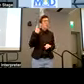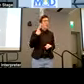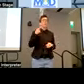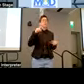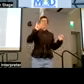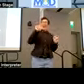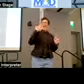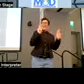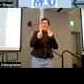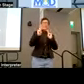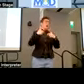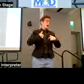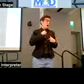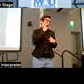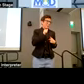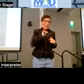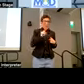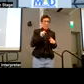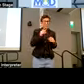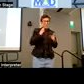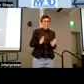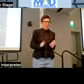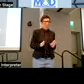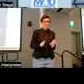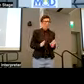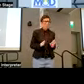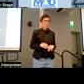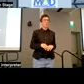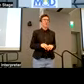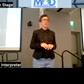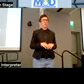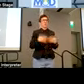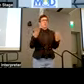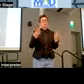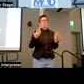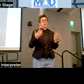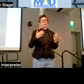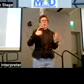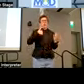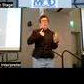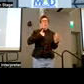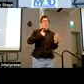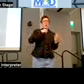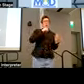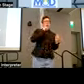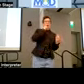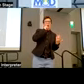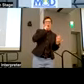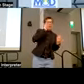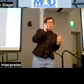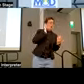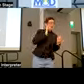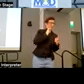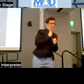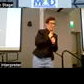it people, and I'm not an it person by trade. I just happened to complain back in 1994 and I ended up being a CIO and I, that's how I got into it. I don't know how I